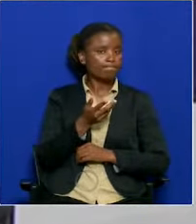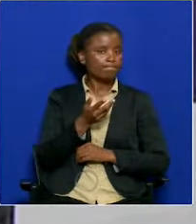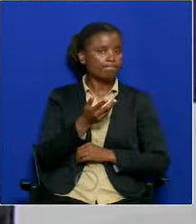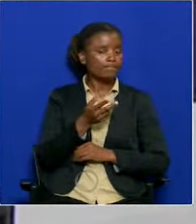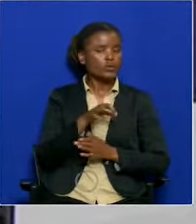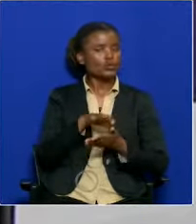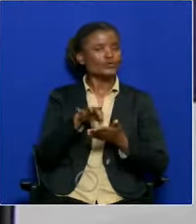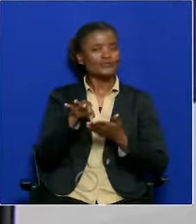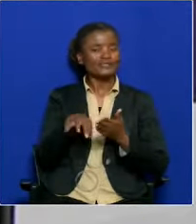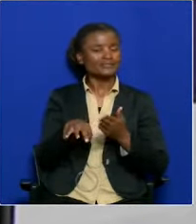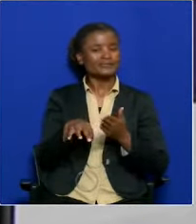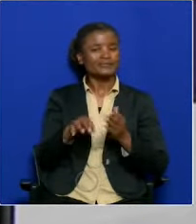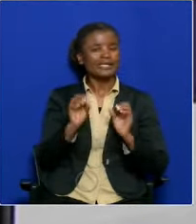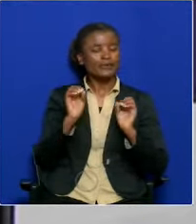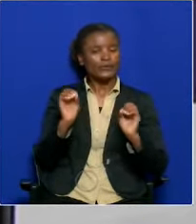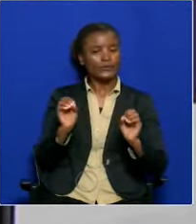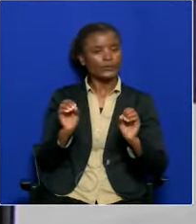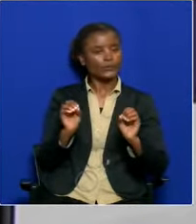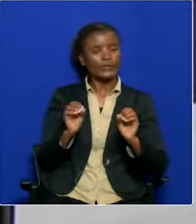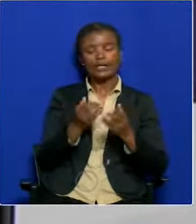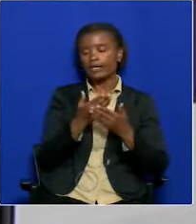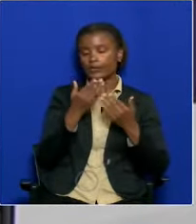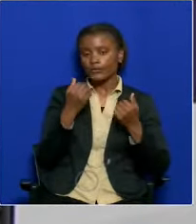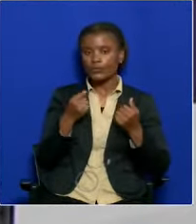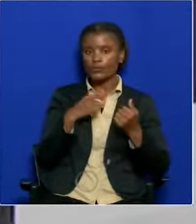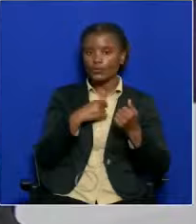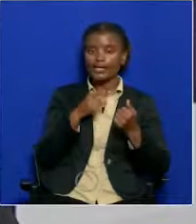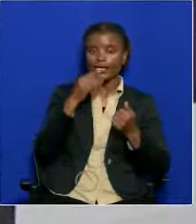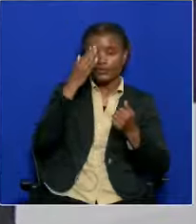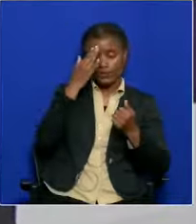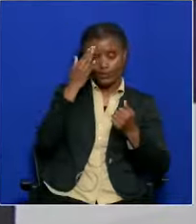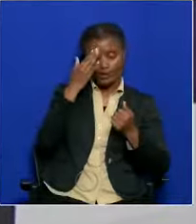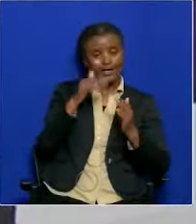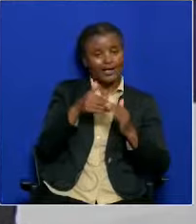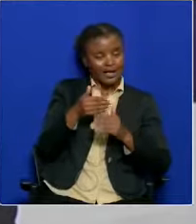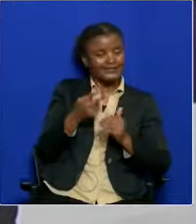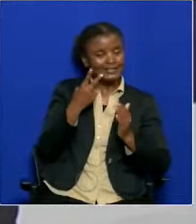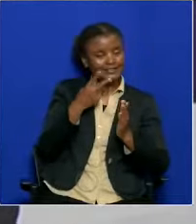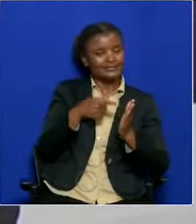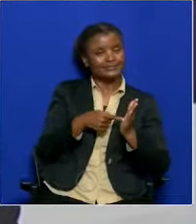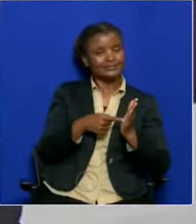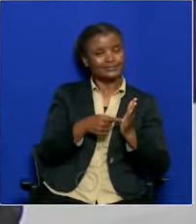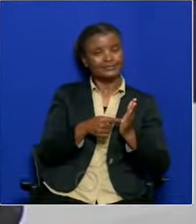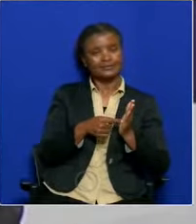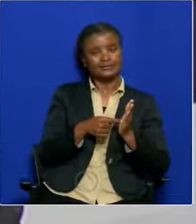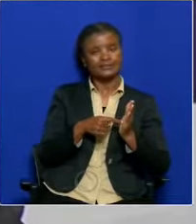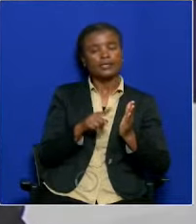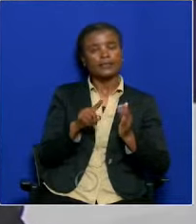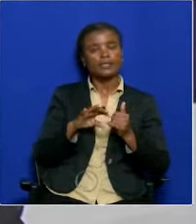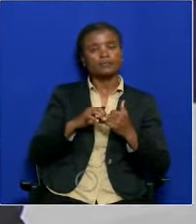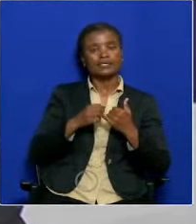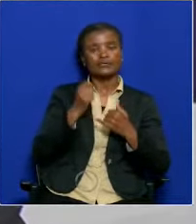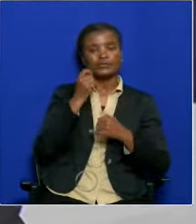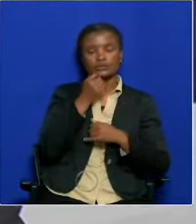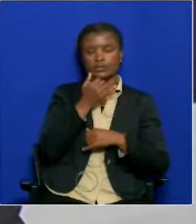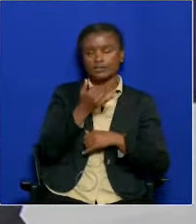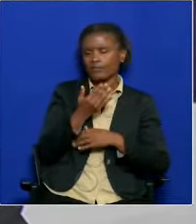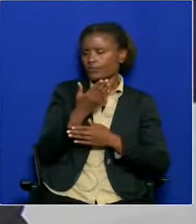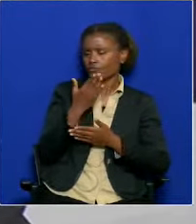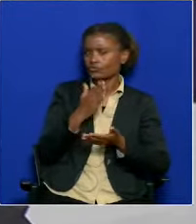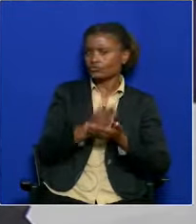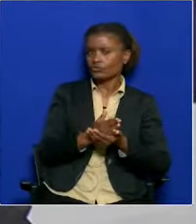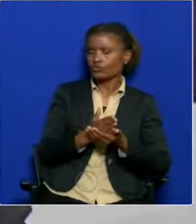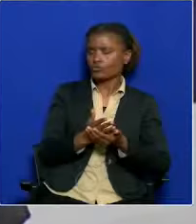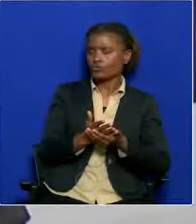the name after I have seen this. So that is what I'm saying. So I'm not sure